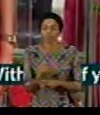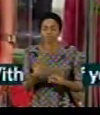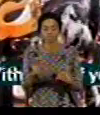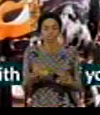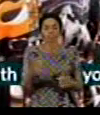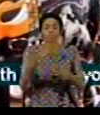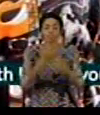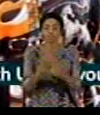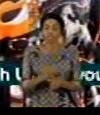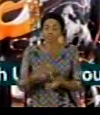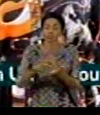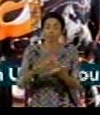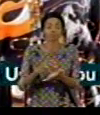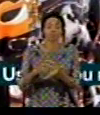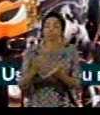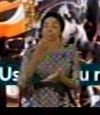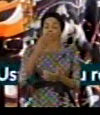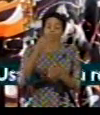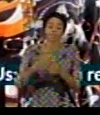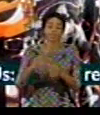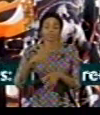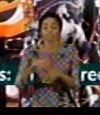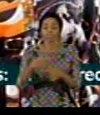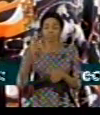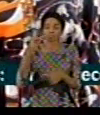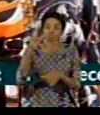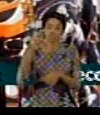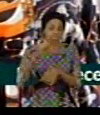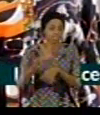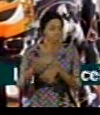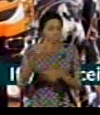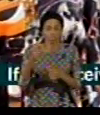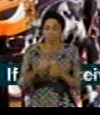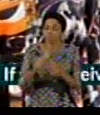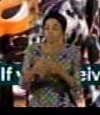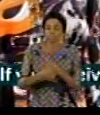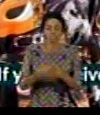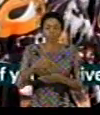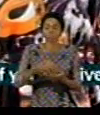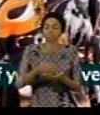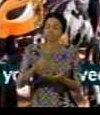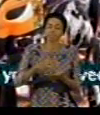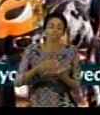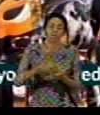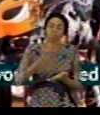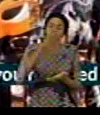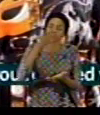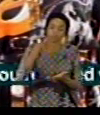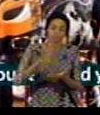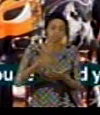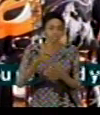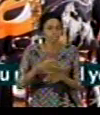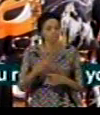dealers. Every day, 3 times in a day, she will be taking drugs. And she has been passing through this particular